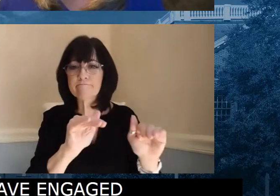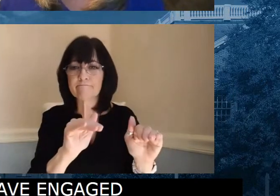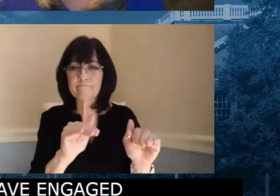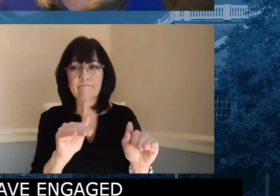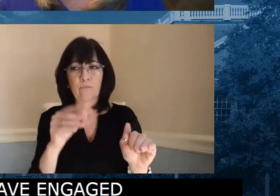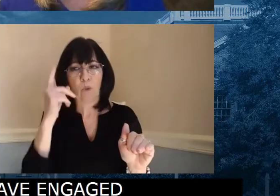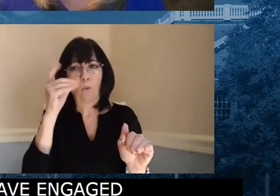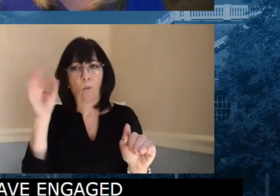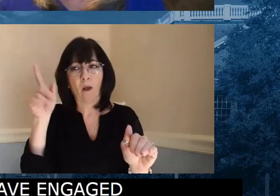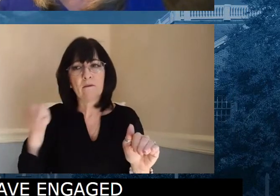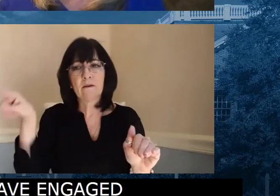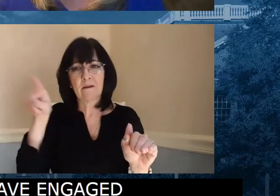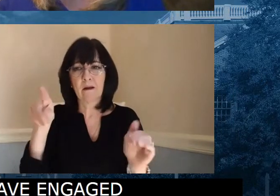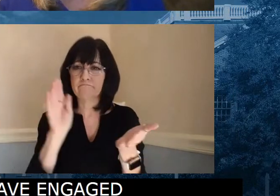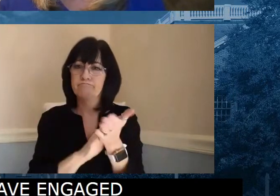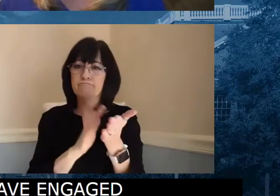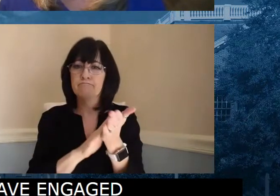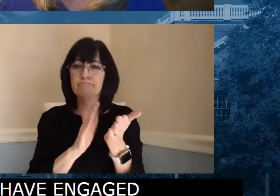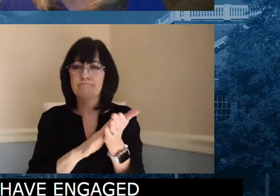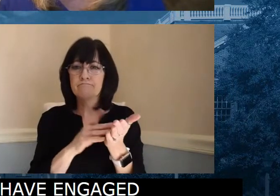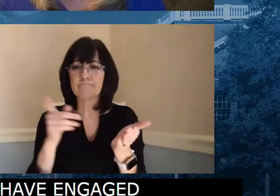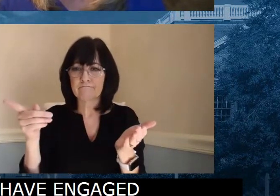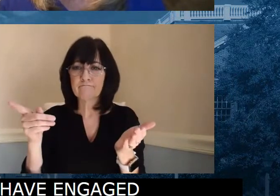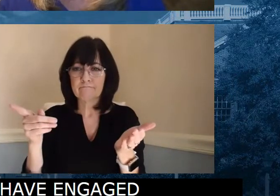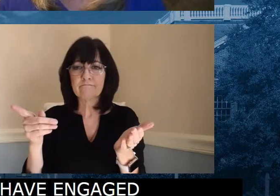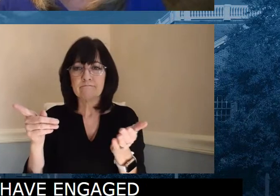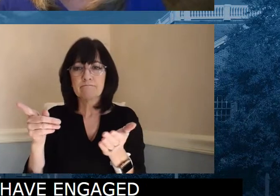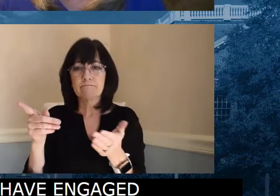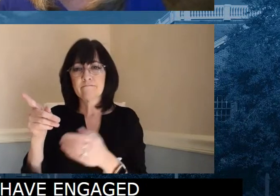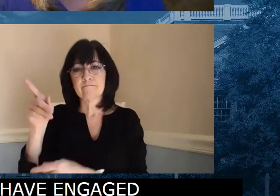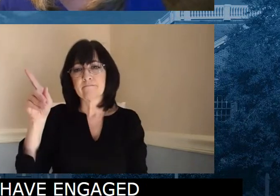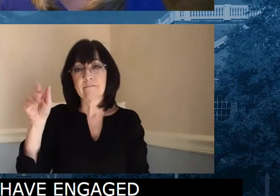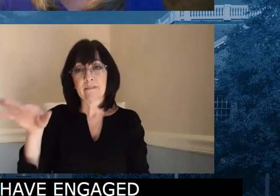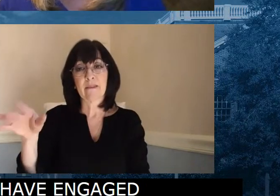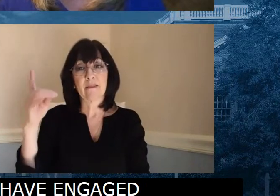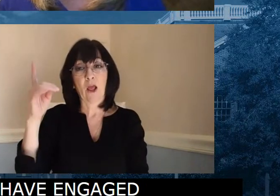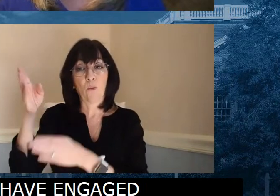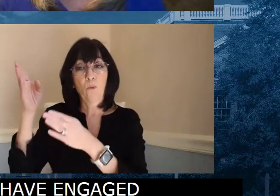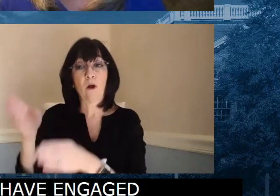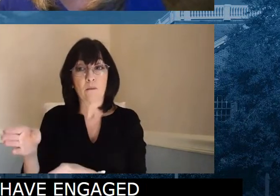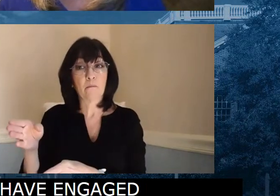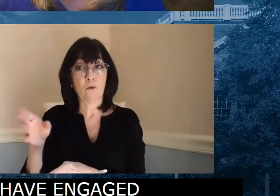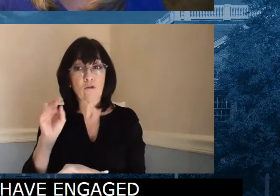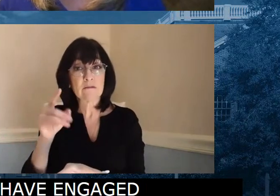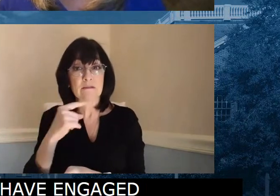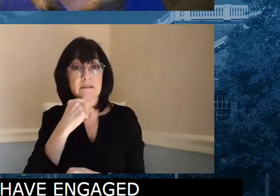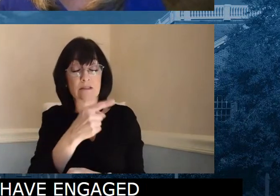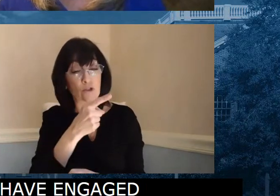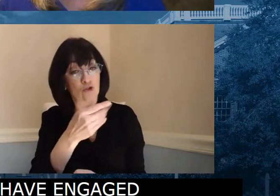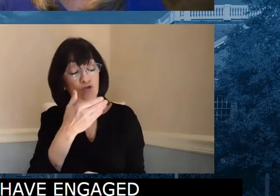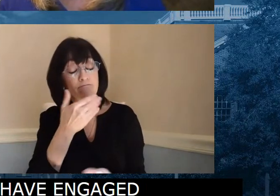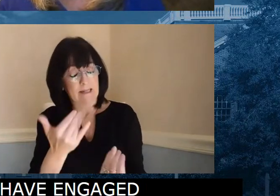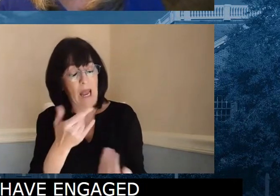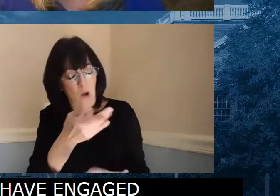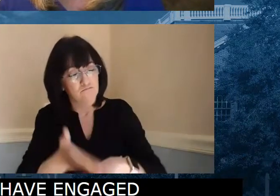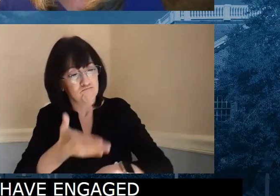one of our biggest critics that's saying that we were doing a better job.